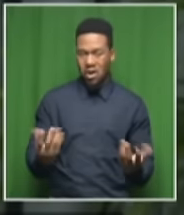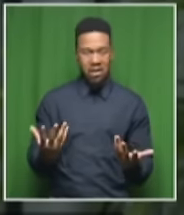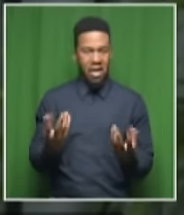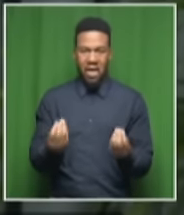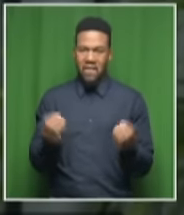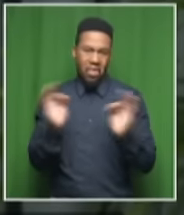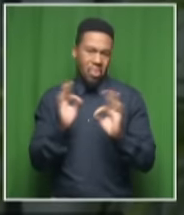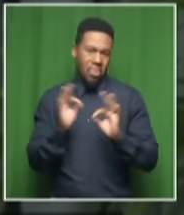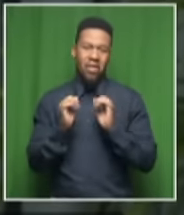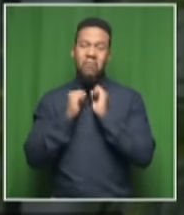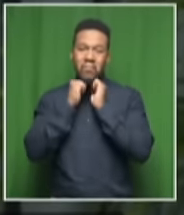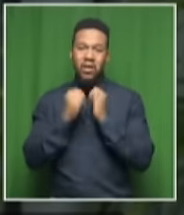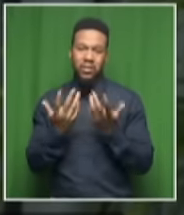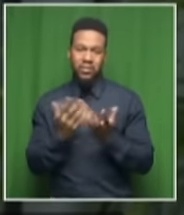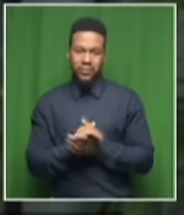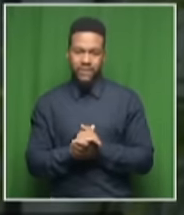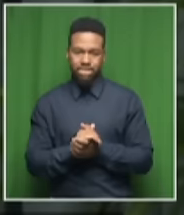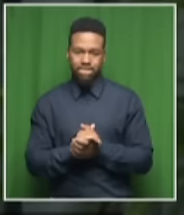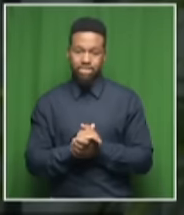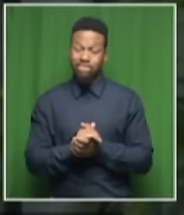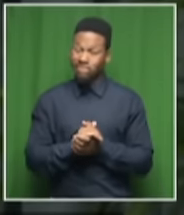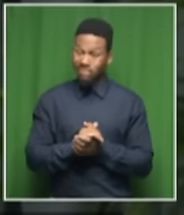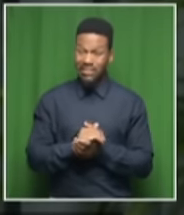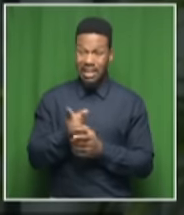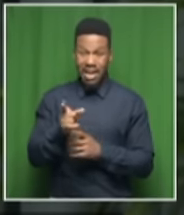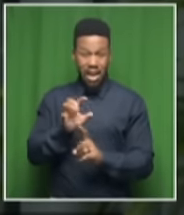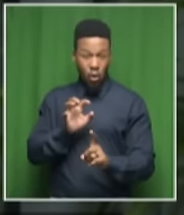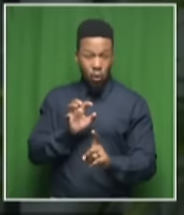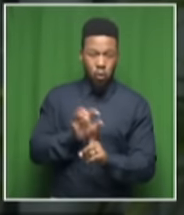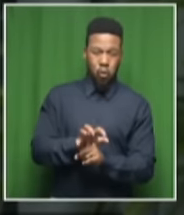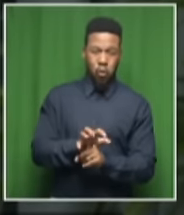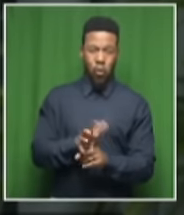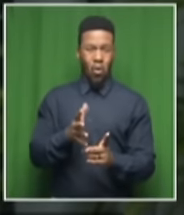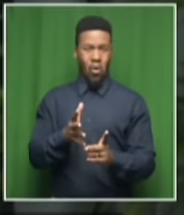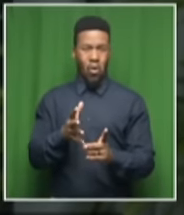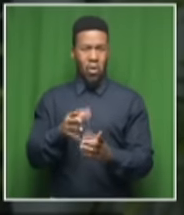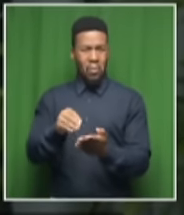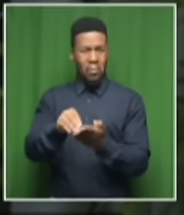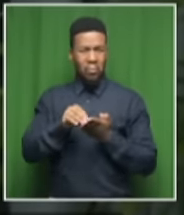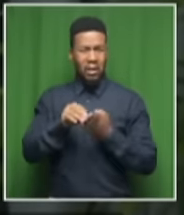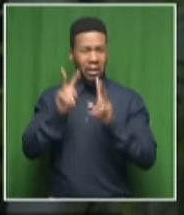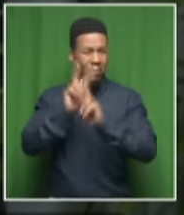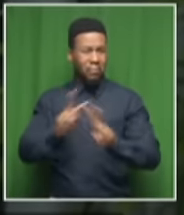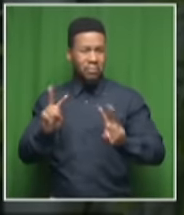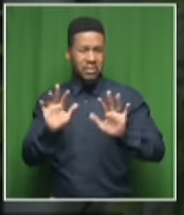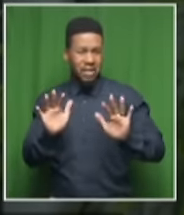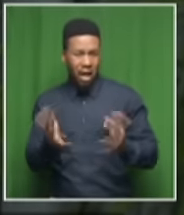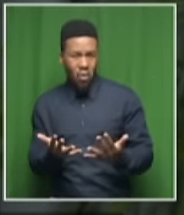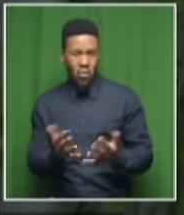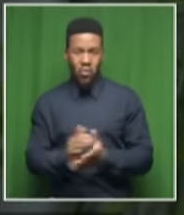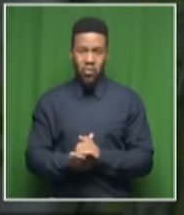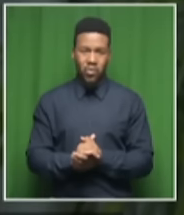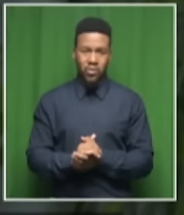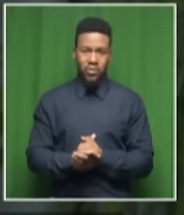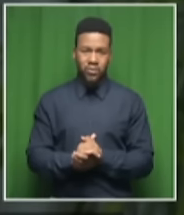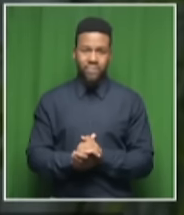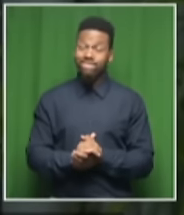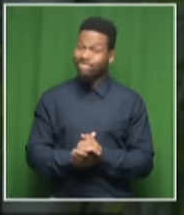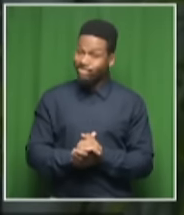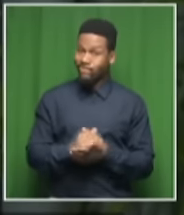can indiscriminate aggression and shelling bring peace? How can they guarantee